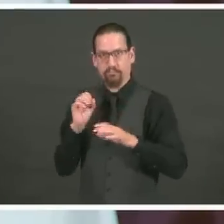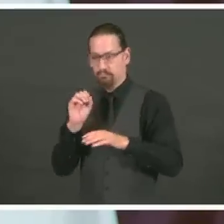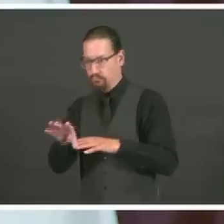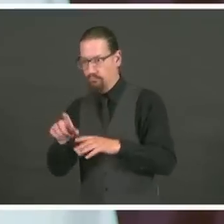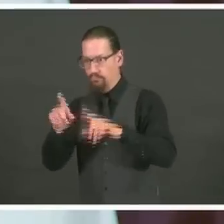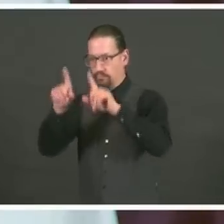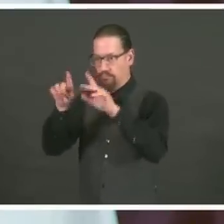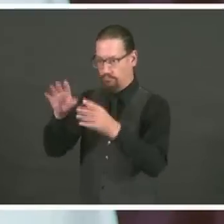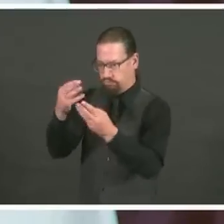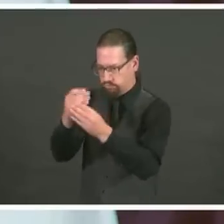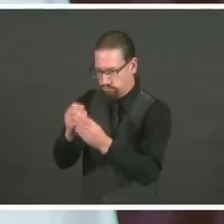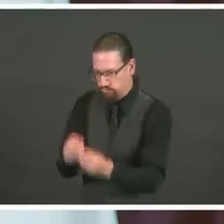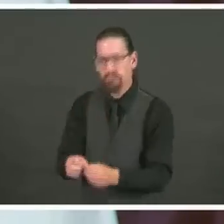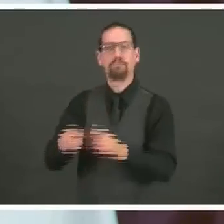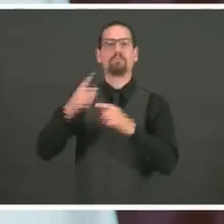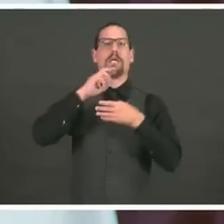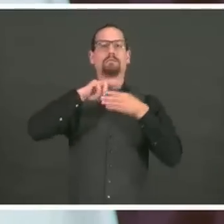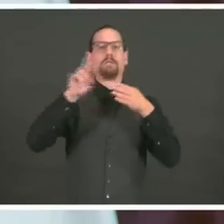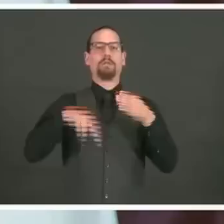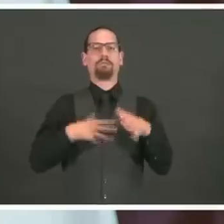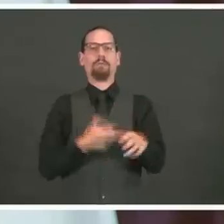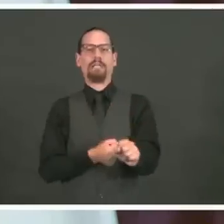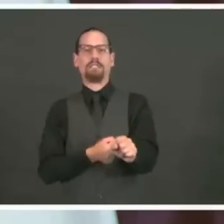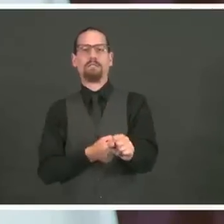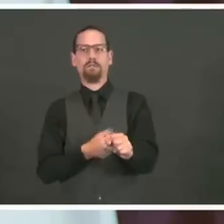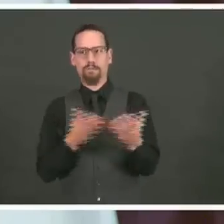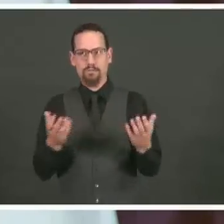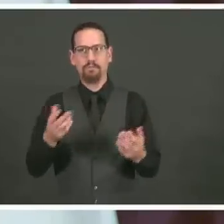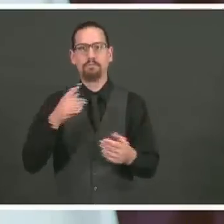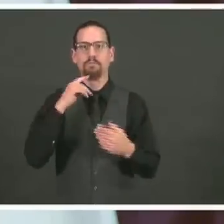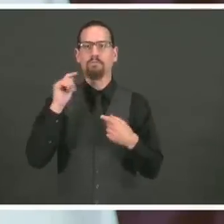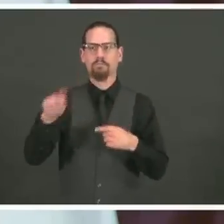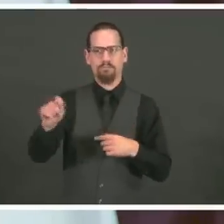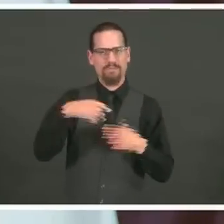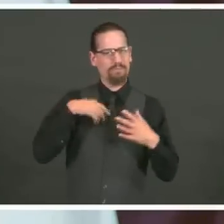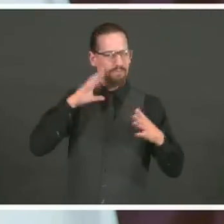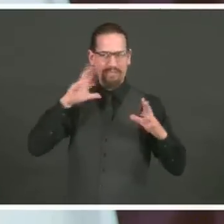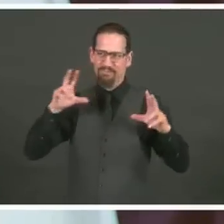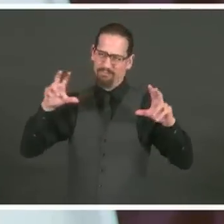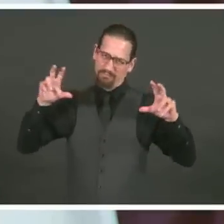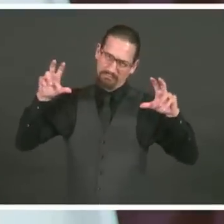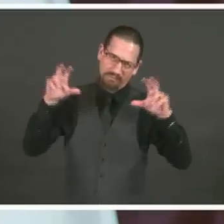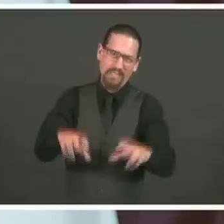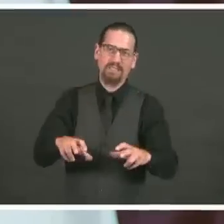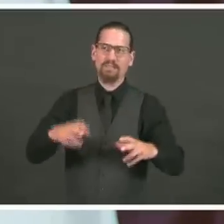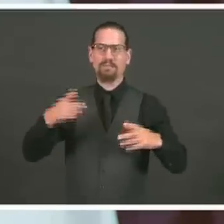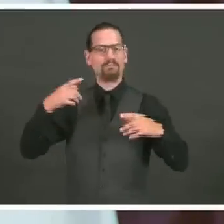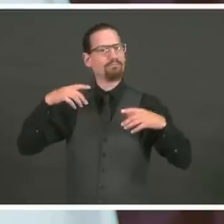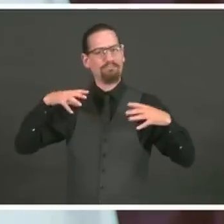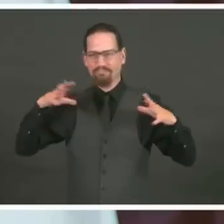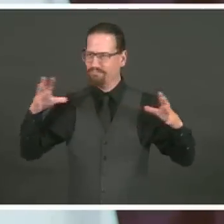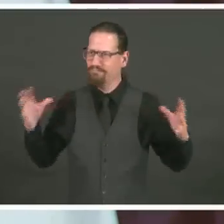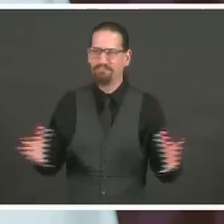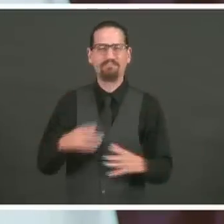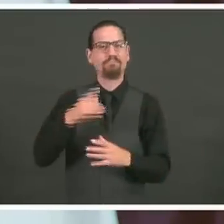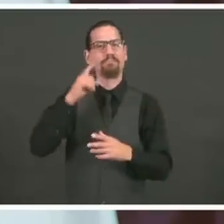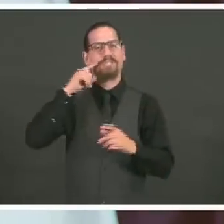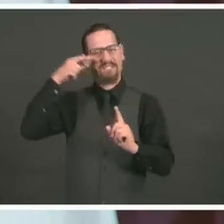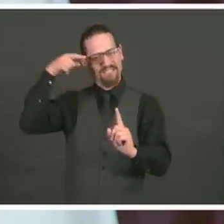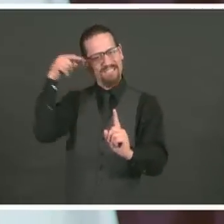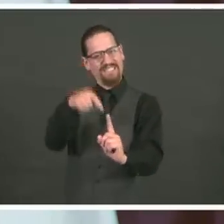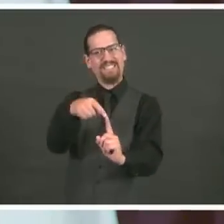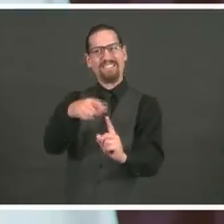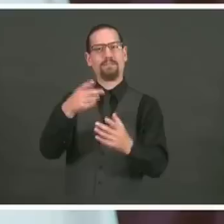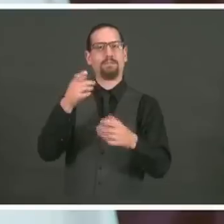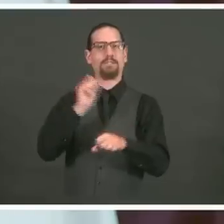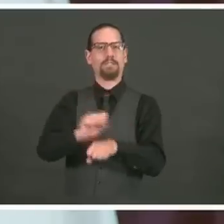we're putting a lot of effort into testing, and I'll be honest, it's been hard. This has been a struggle. Because the whole country, it's a